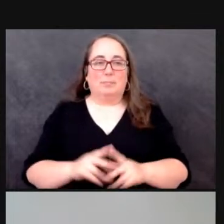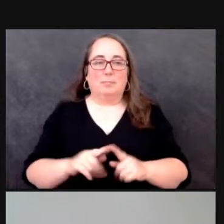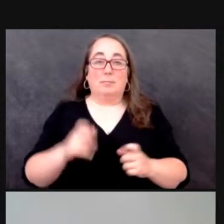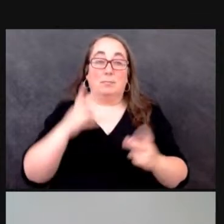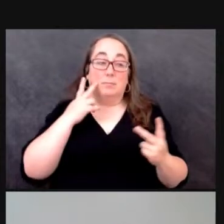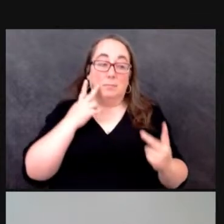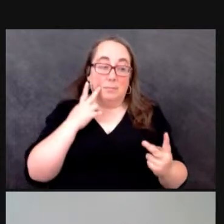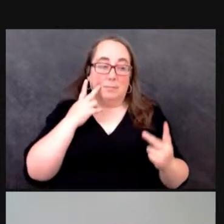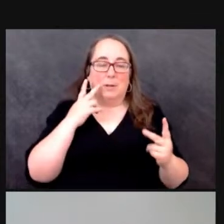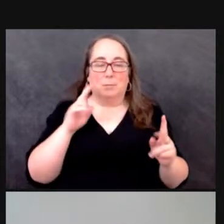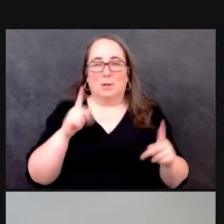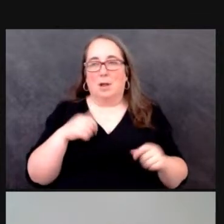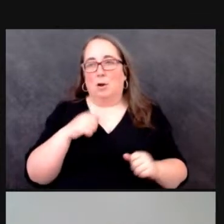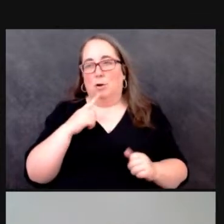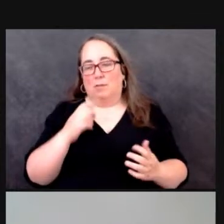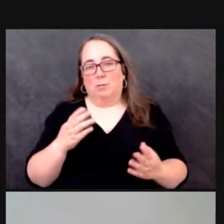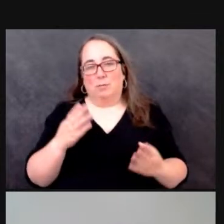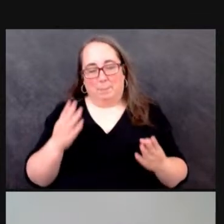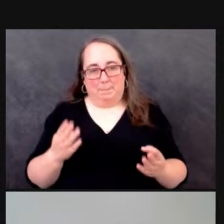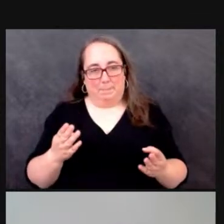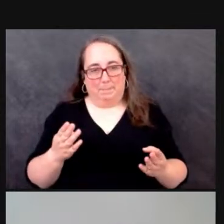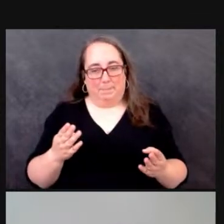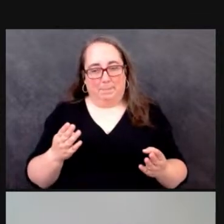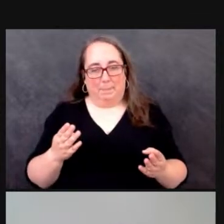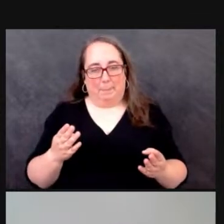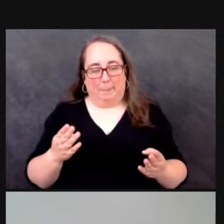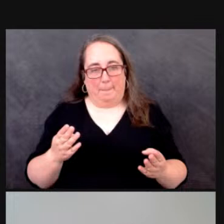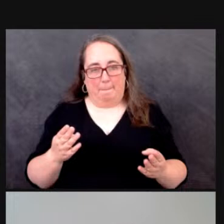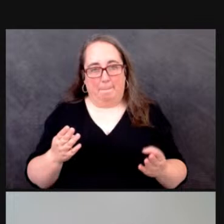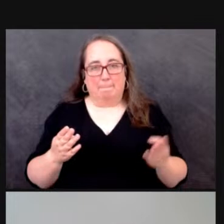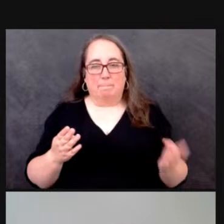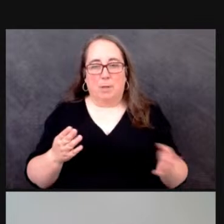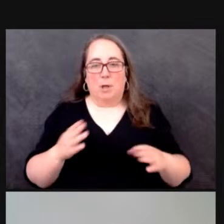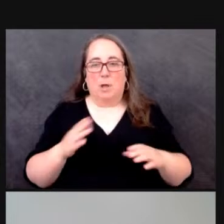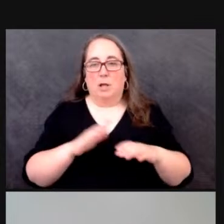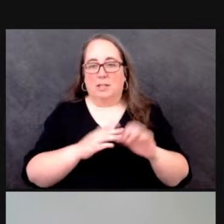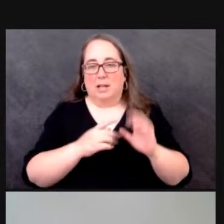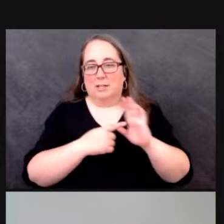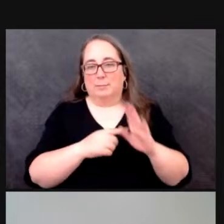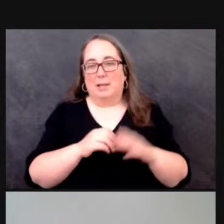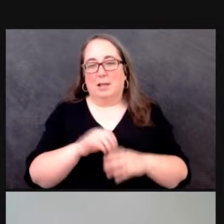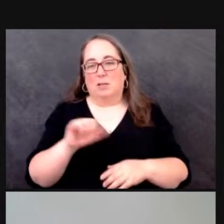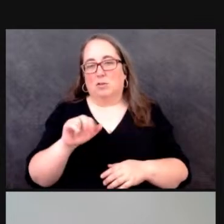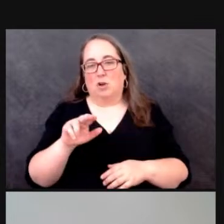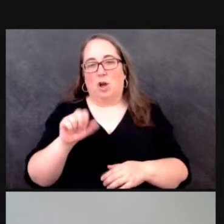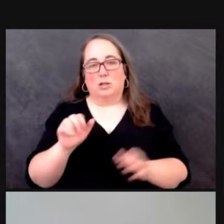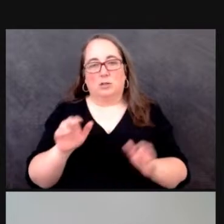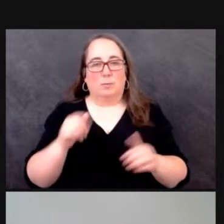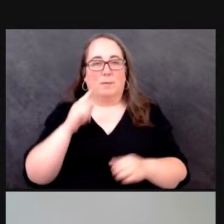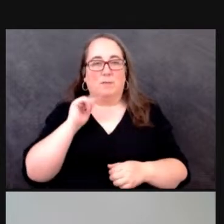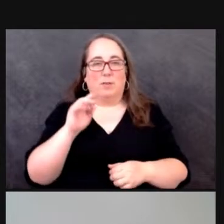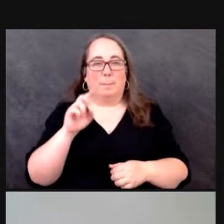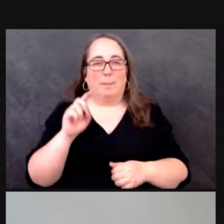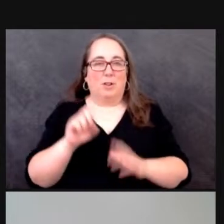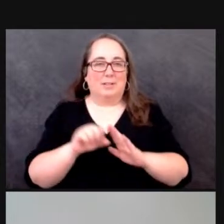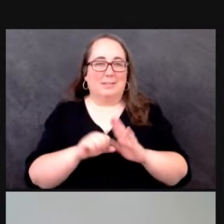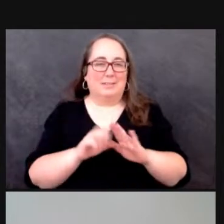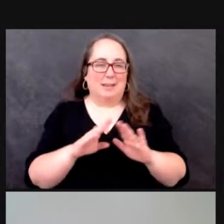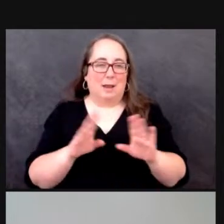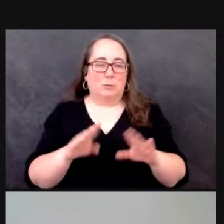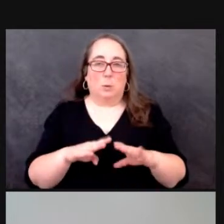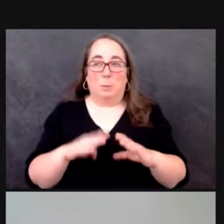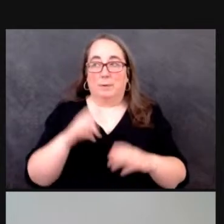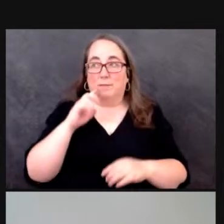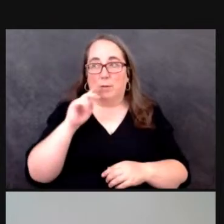in person, which I do highly recommend, it is on display in the caucus room of the Maryland State House, which is open to